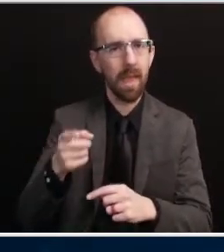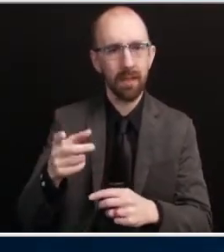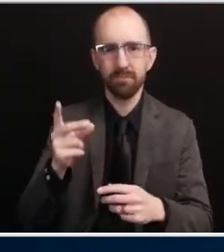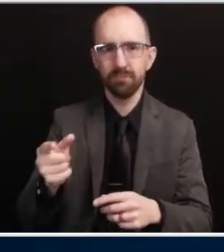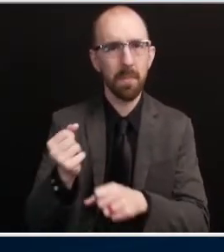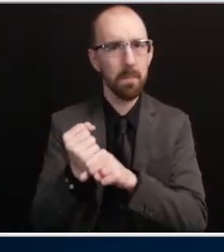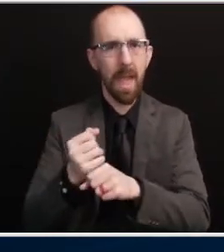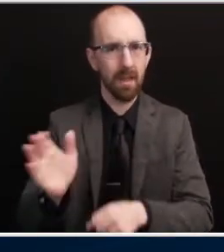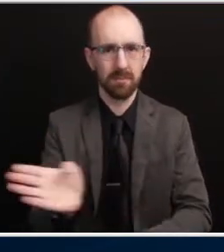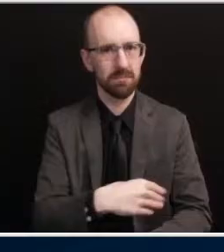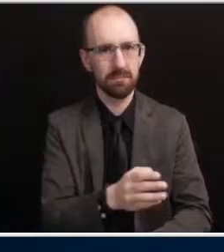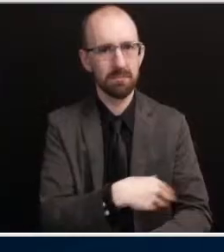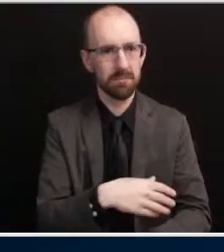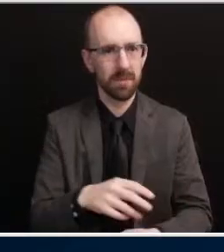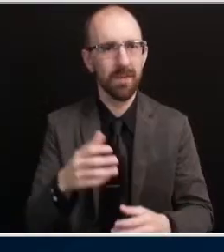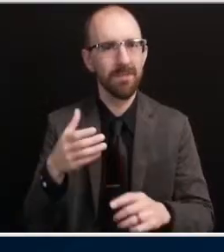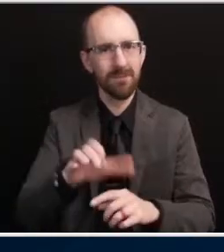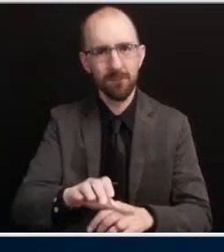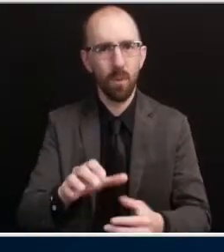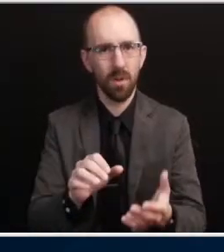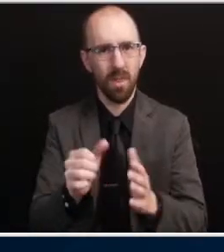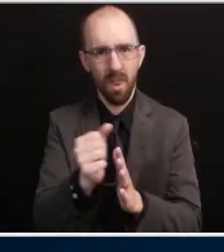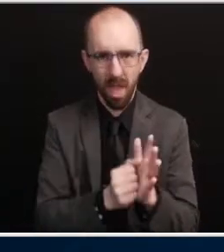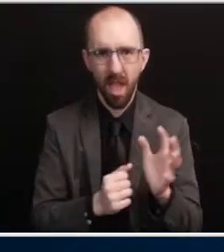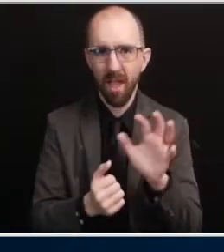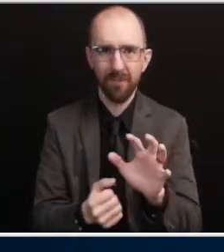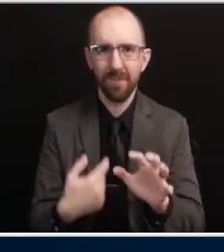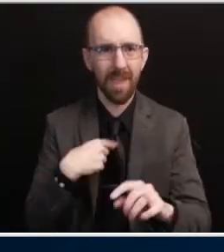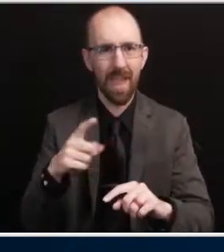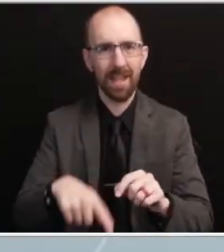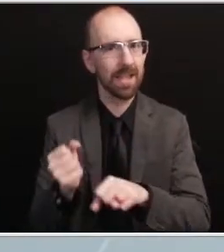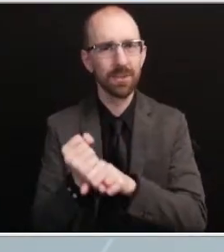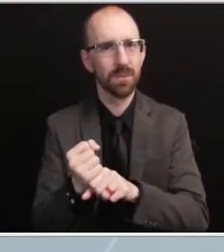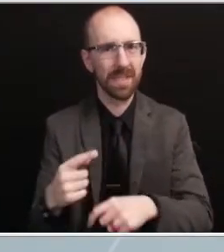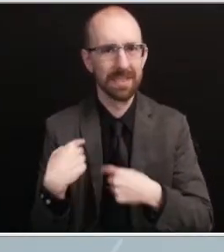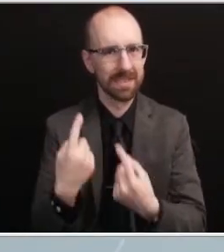They forced a glove into my hand, and I haven't been able to swing since.